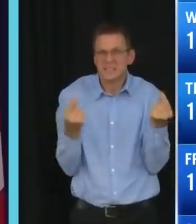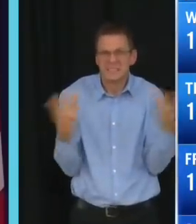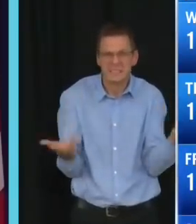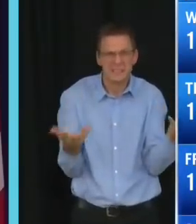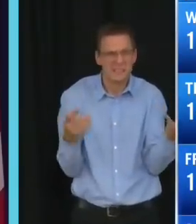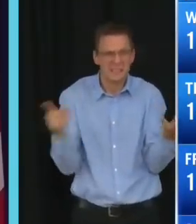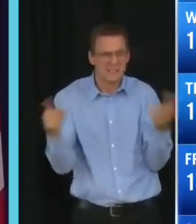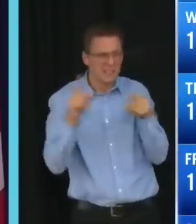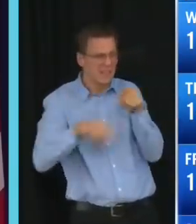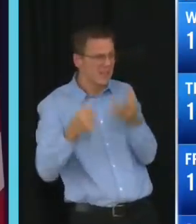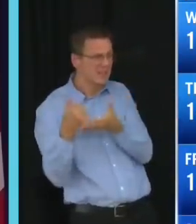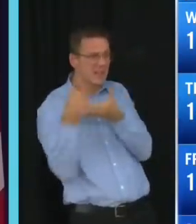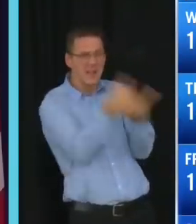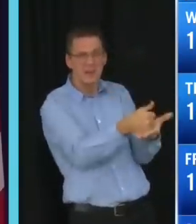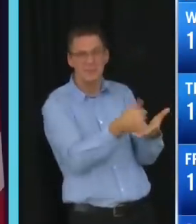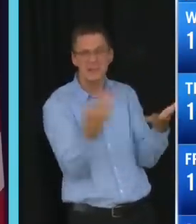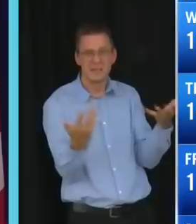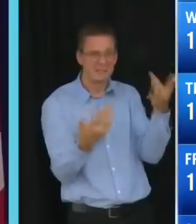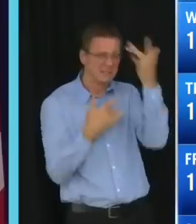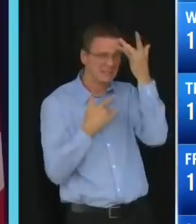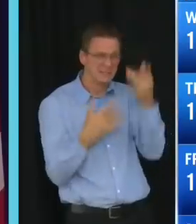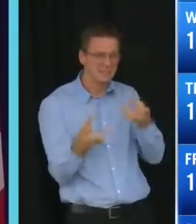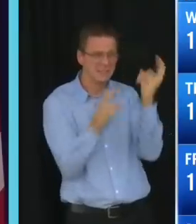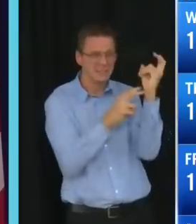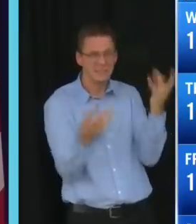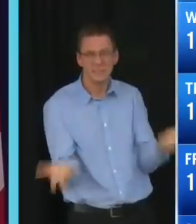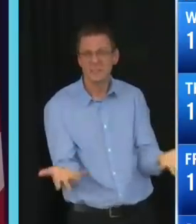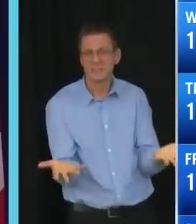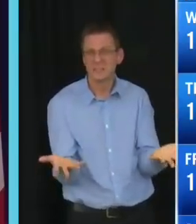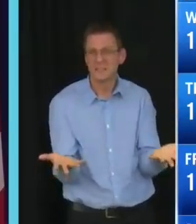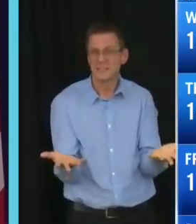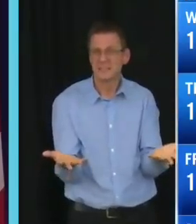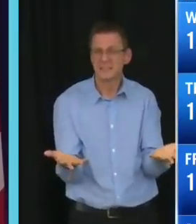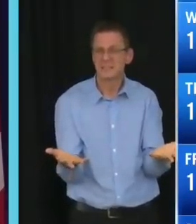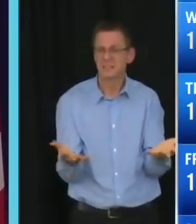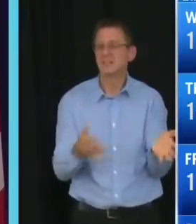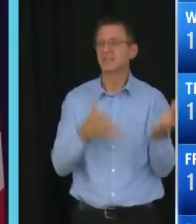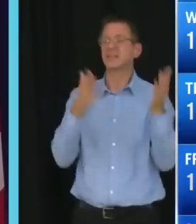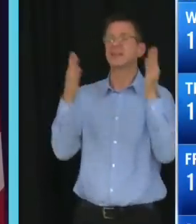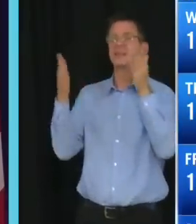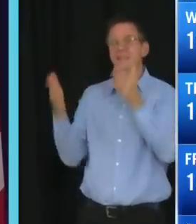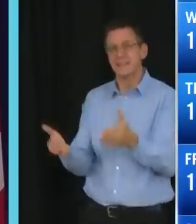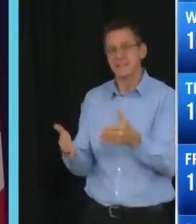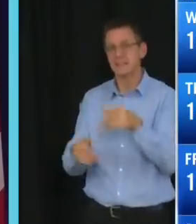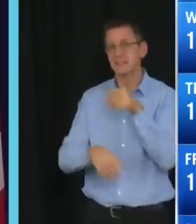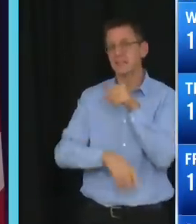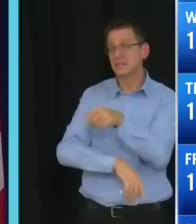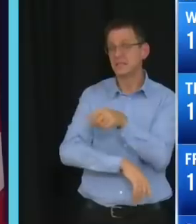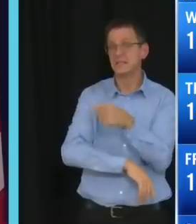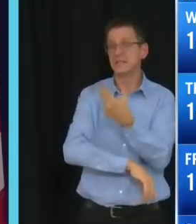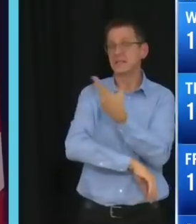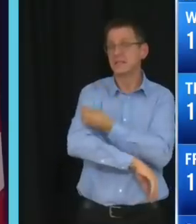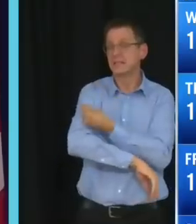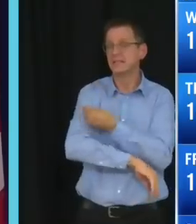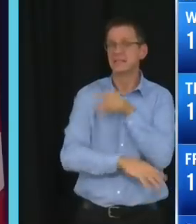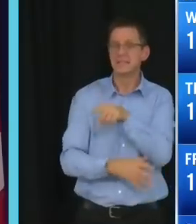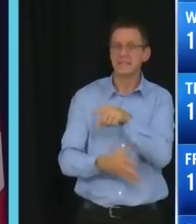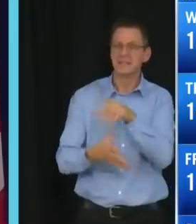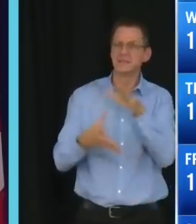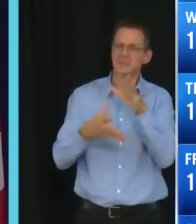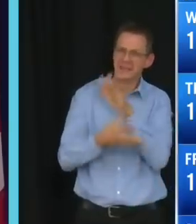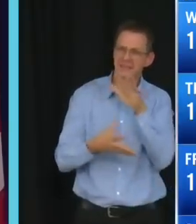brings me to the second urgent priority, which is increasing vaccination rates. This is a crisis of